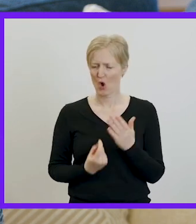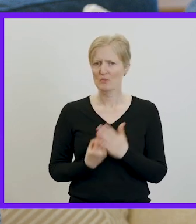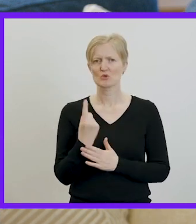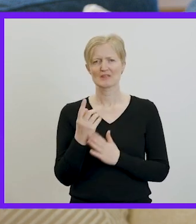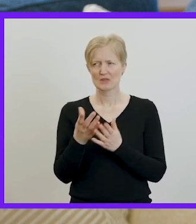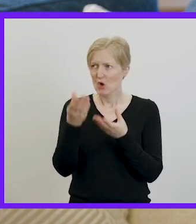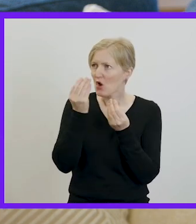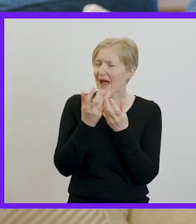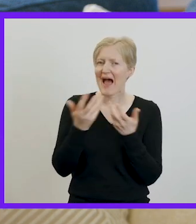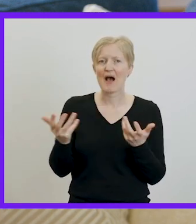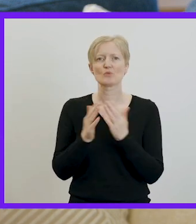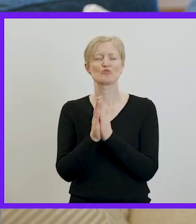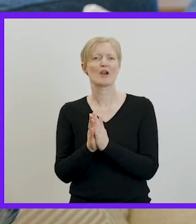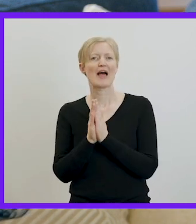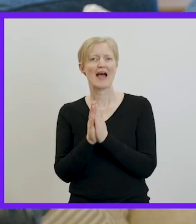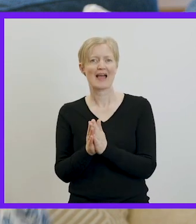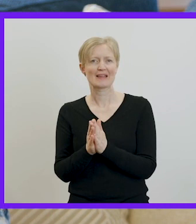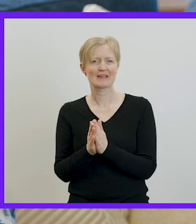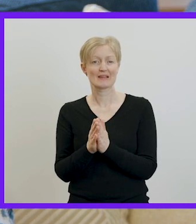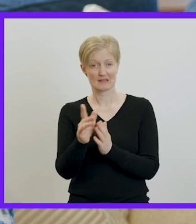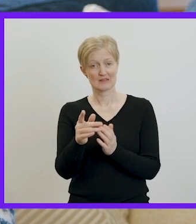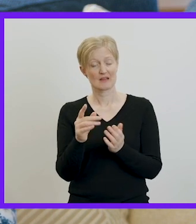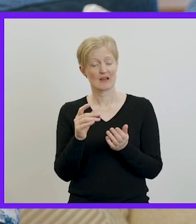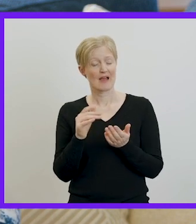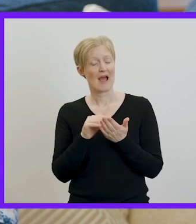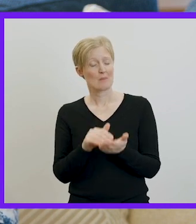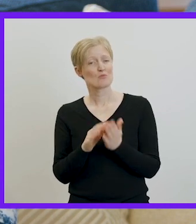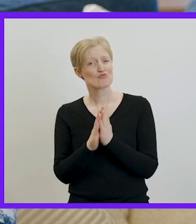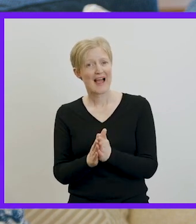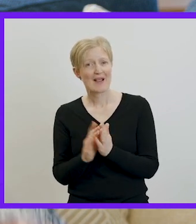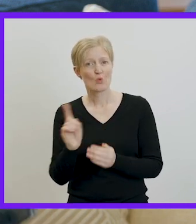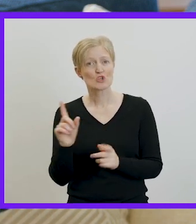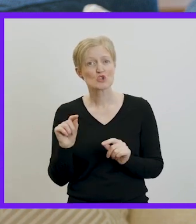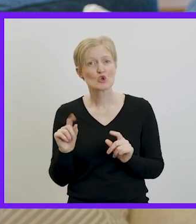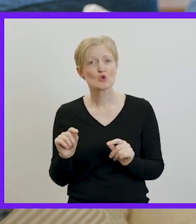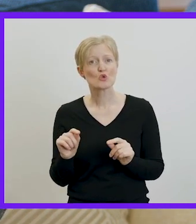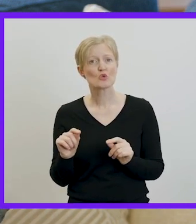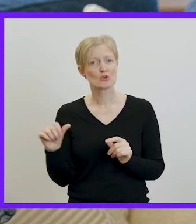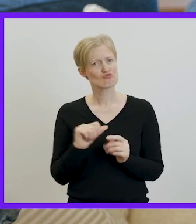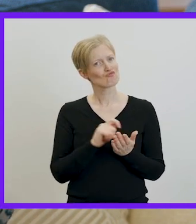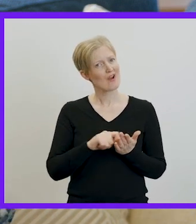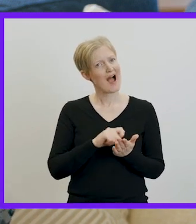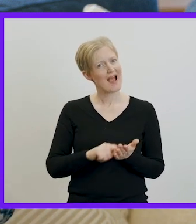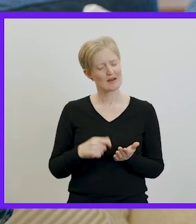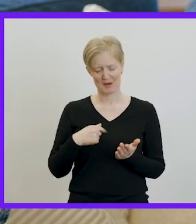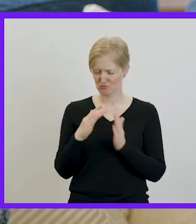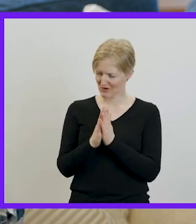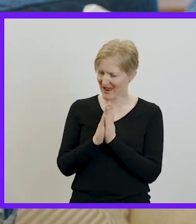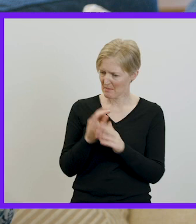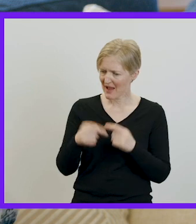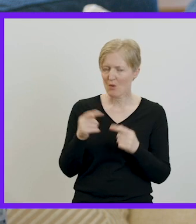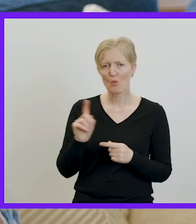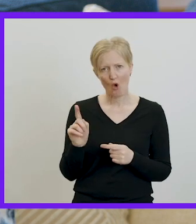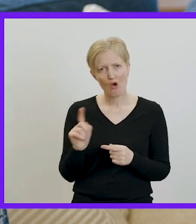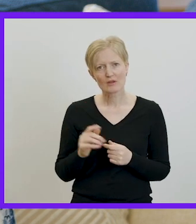to learn how to pray. And a couple of tips on prayer. One of the things is if you have a journal, if you write down the things you're